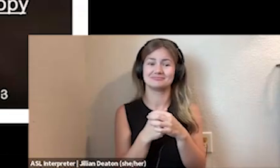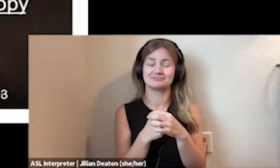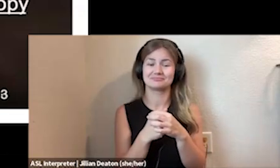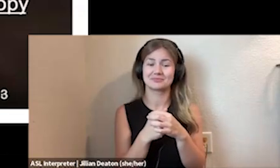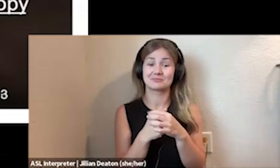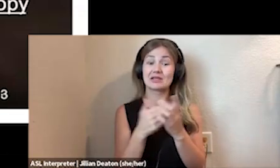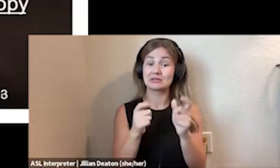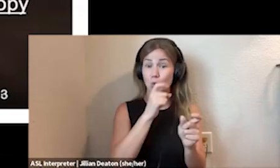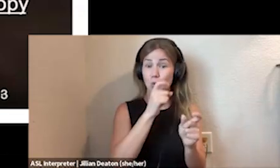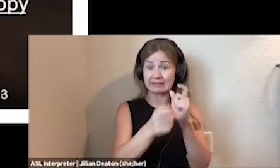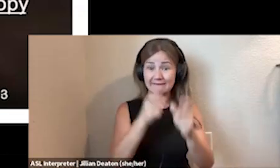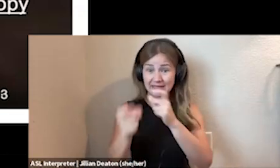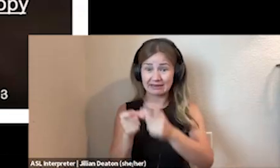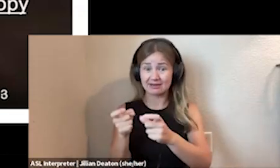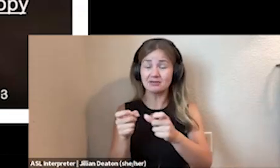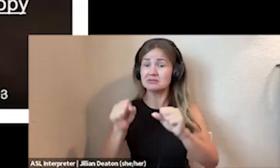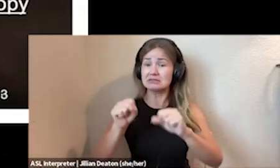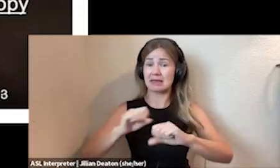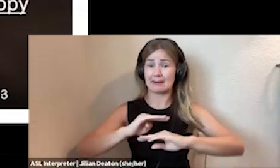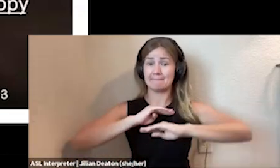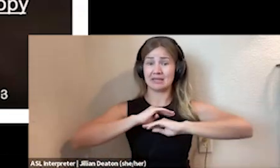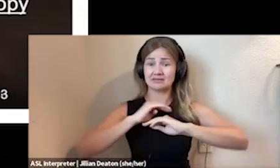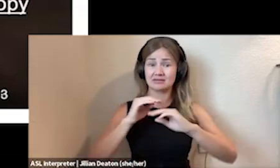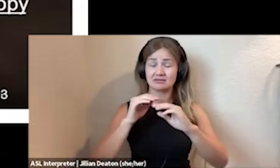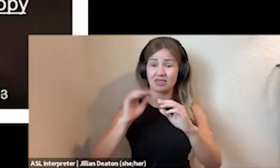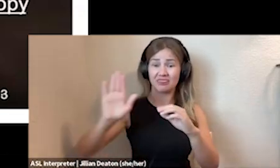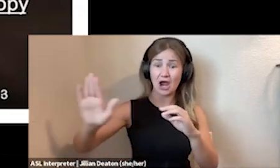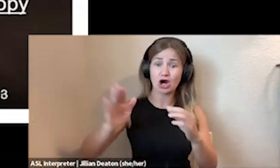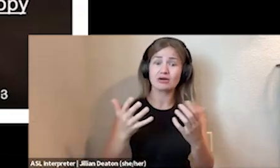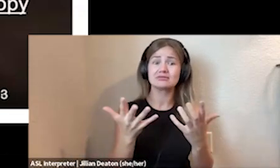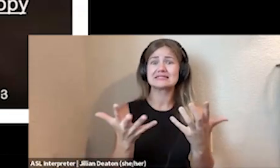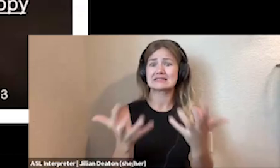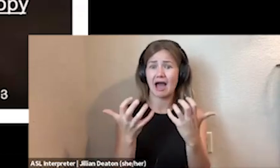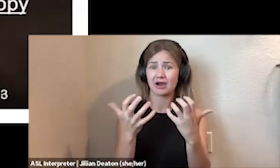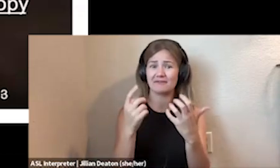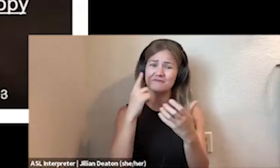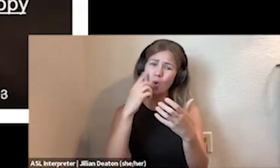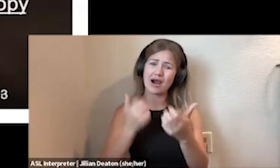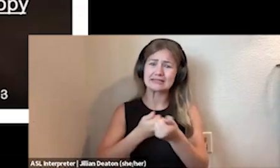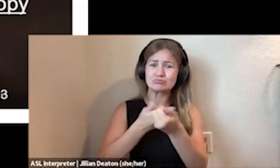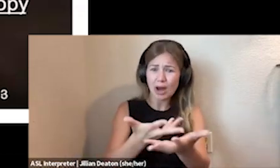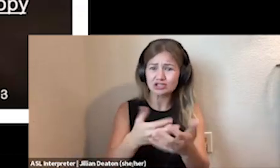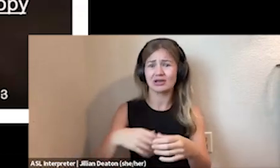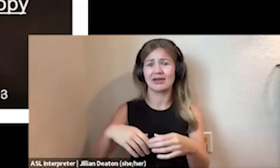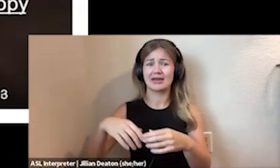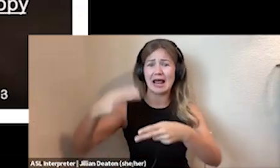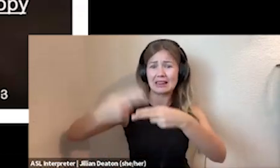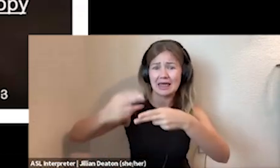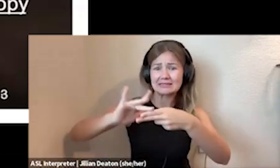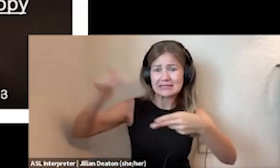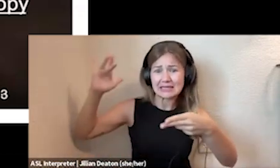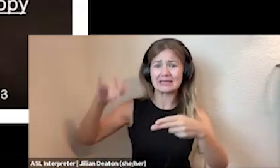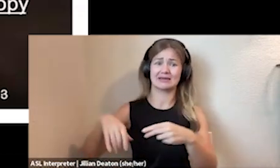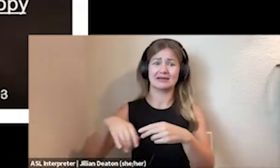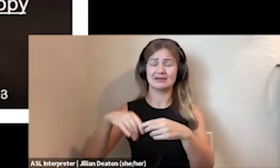Giving can meet a donor's desire for belonging, impact, expression, legacy, or civic